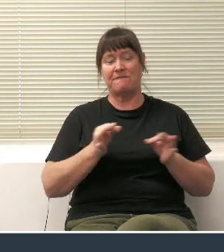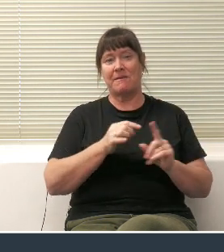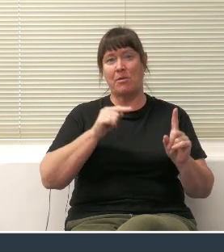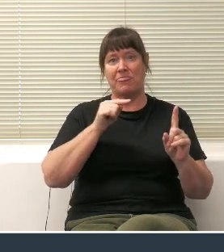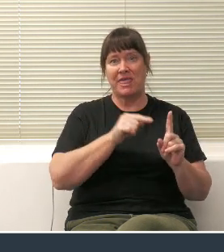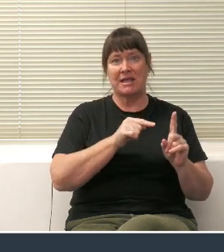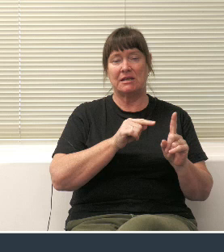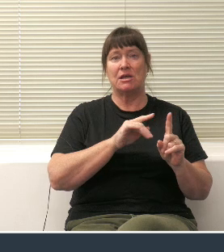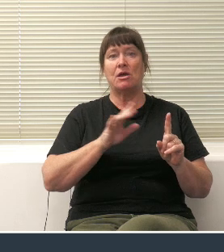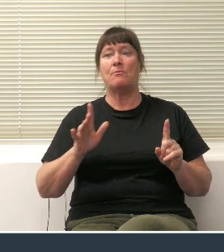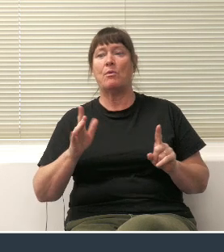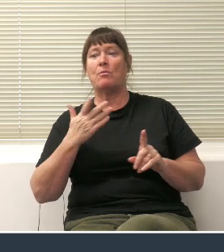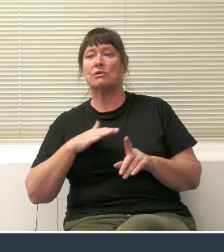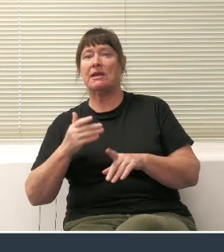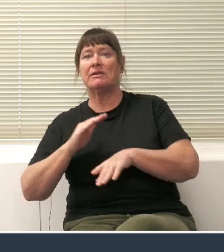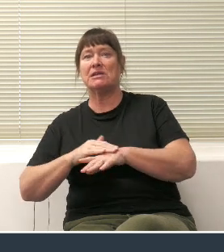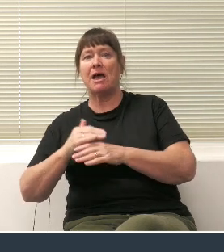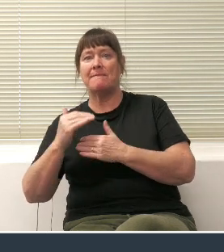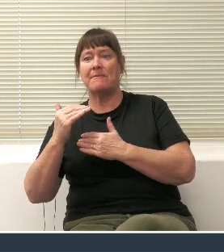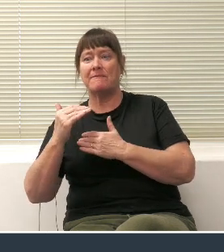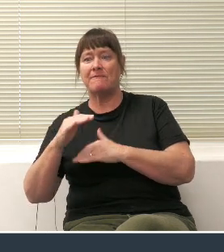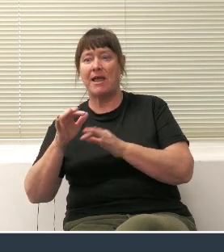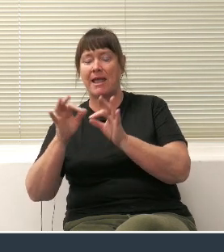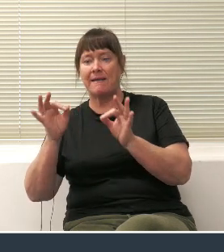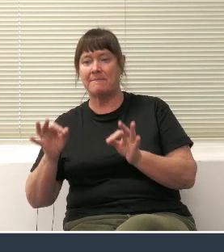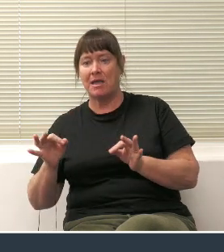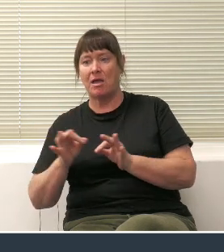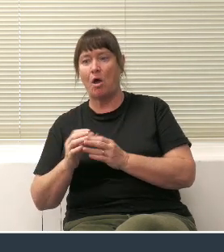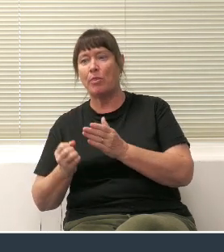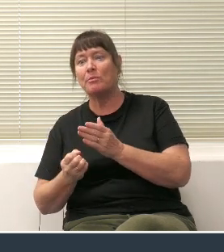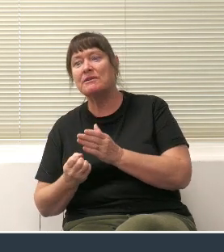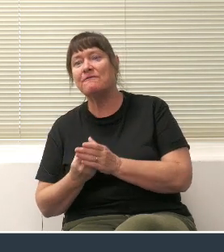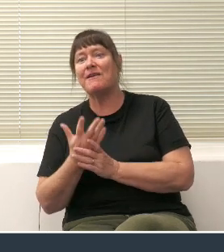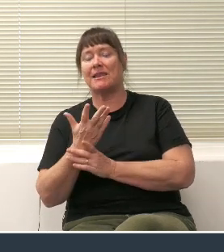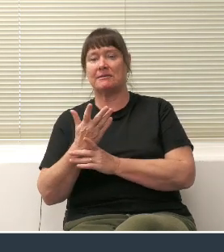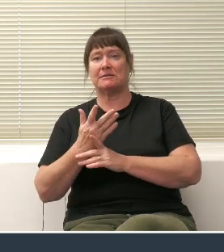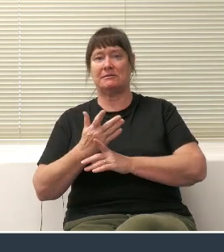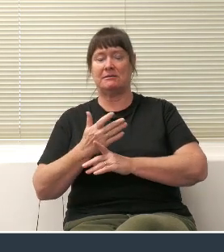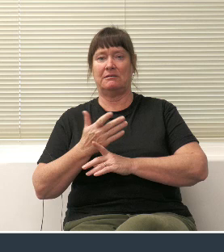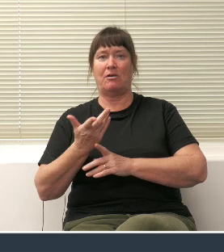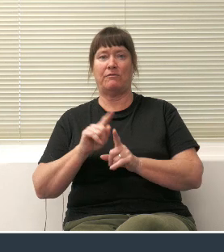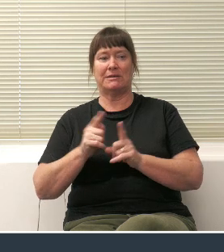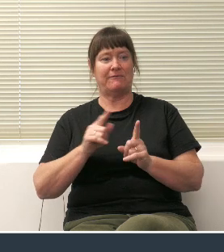actual development of the independent or mixed delivery model.